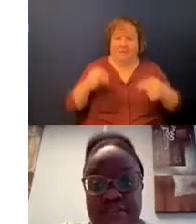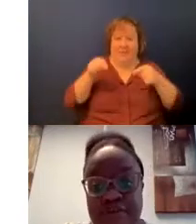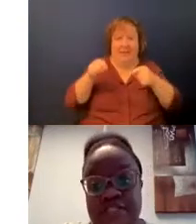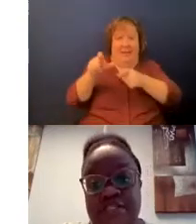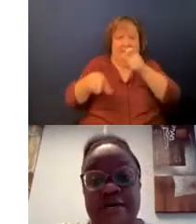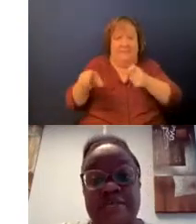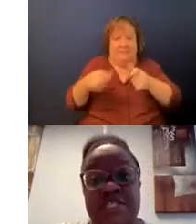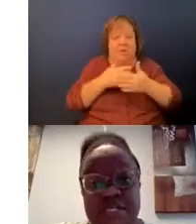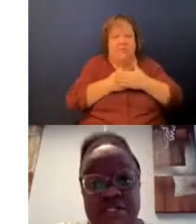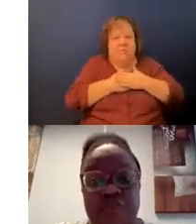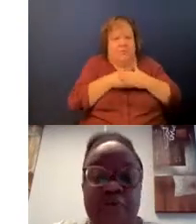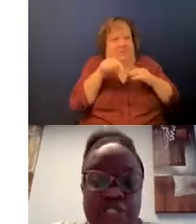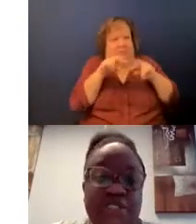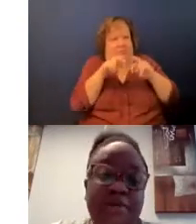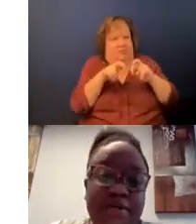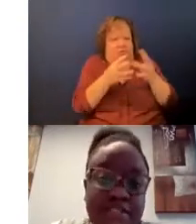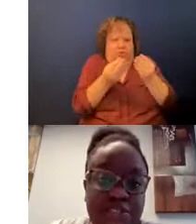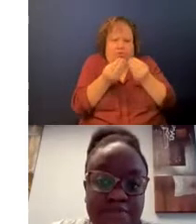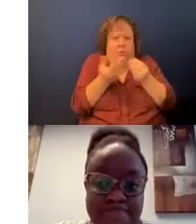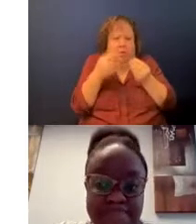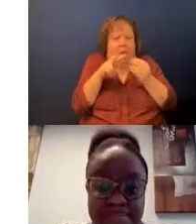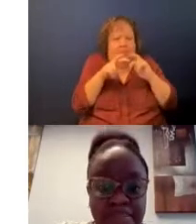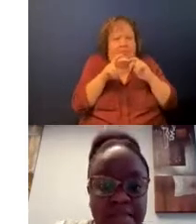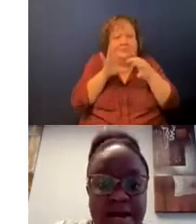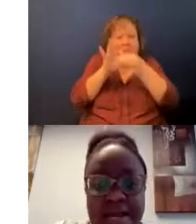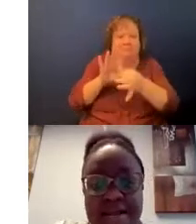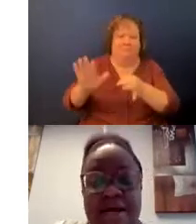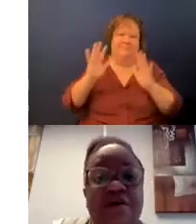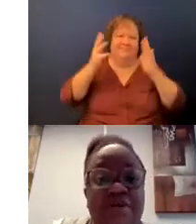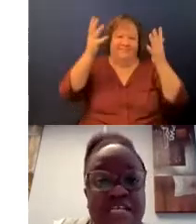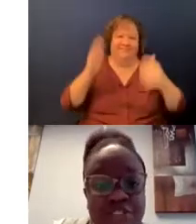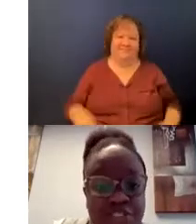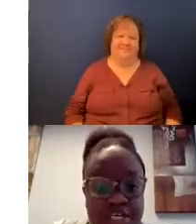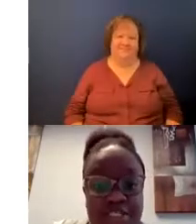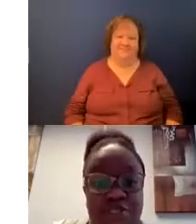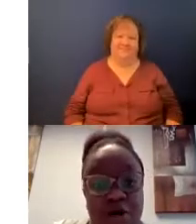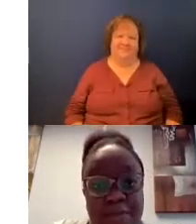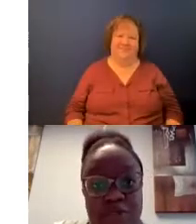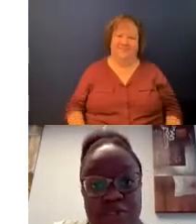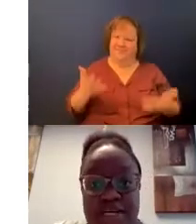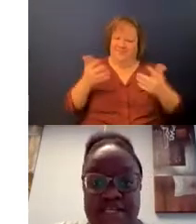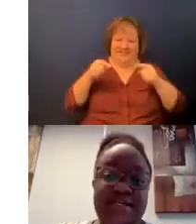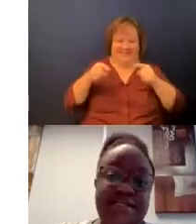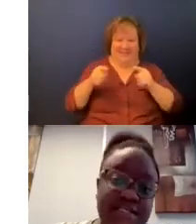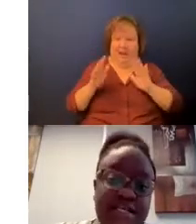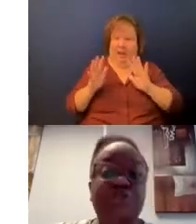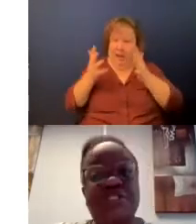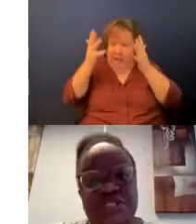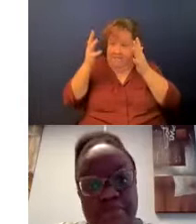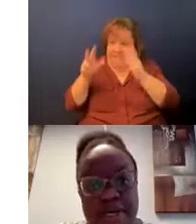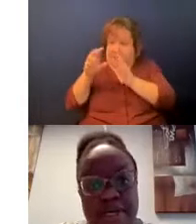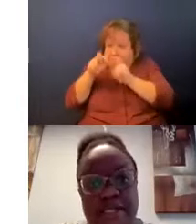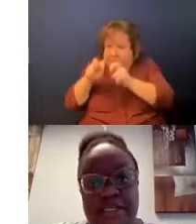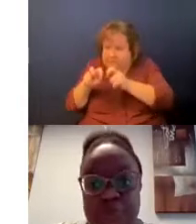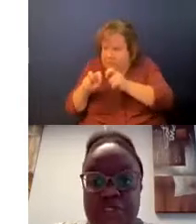in different stages of project implementation. Again, research to change is all about connecting data to